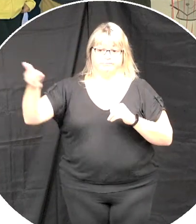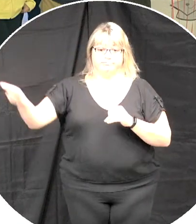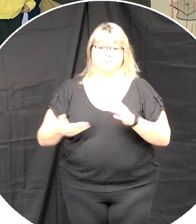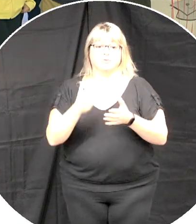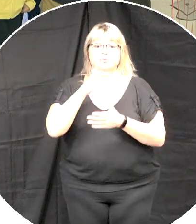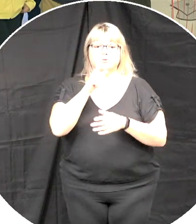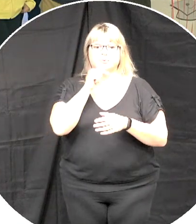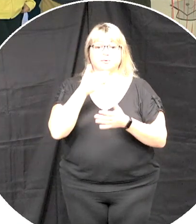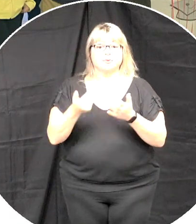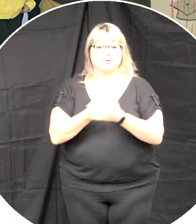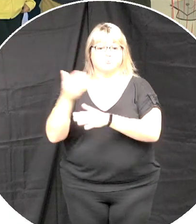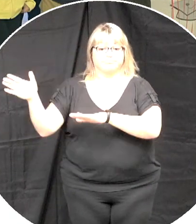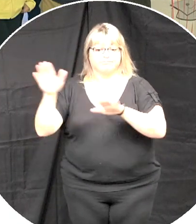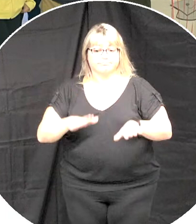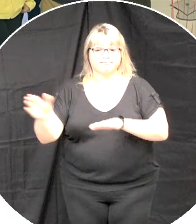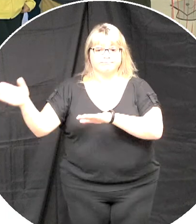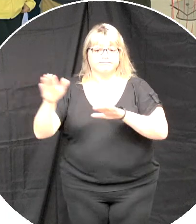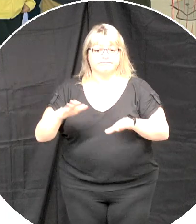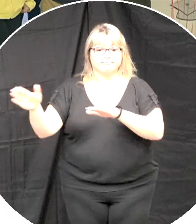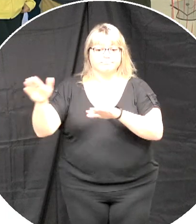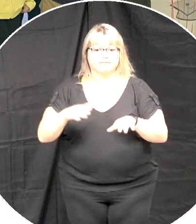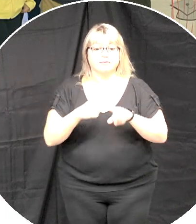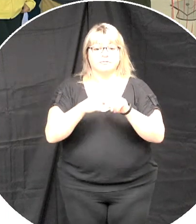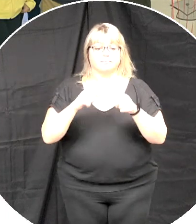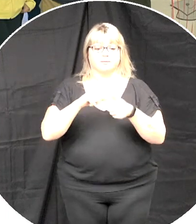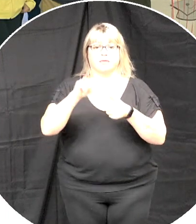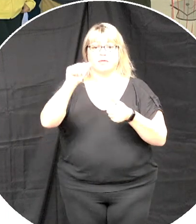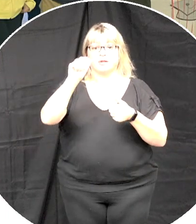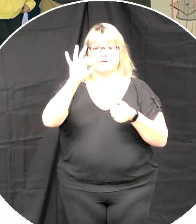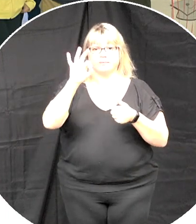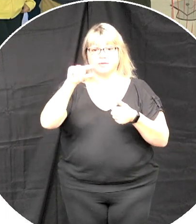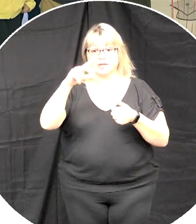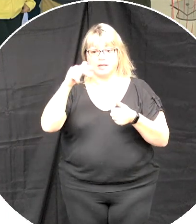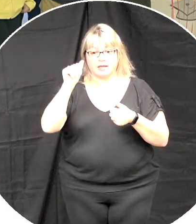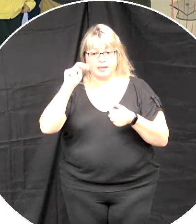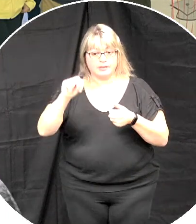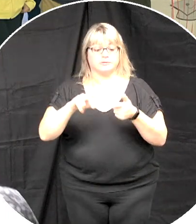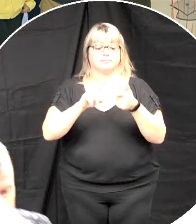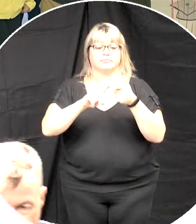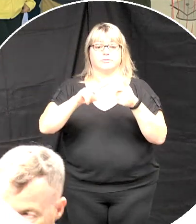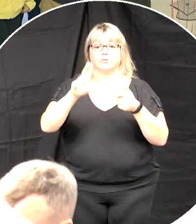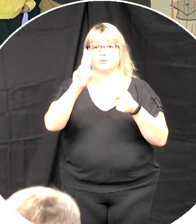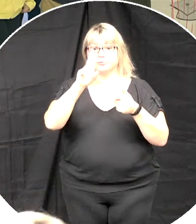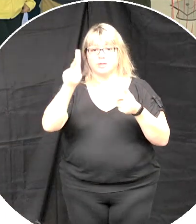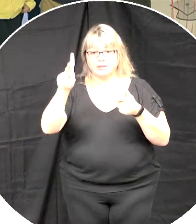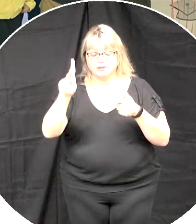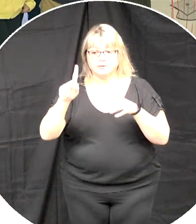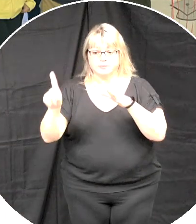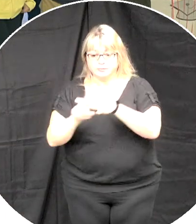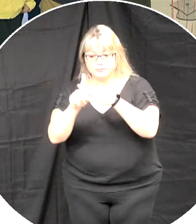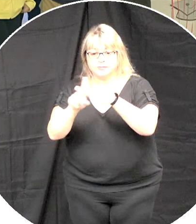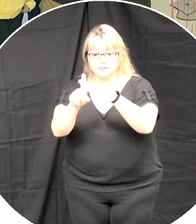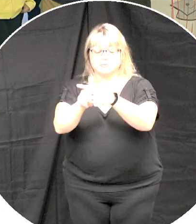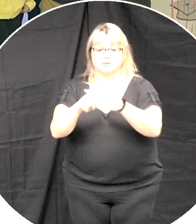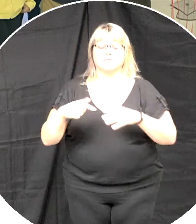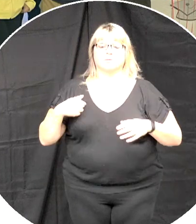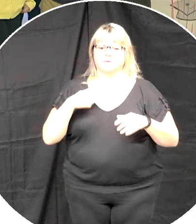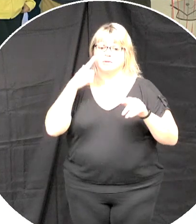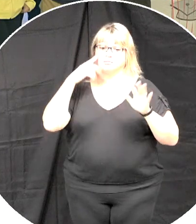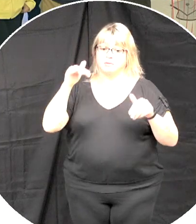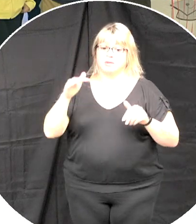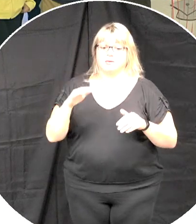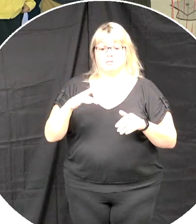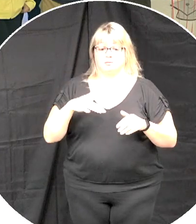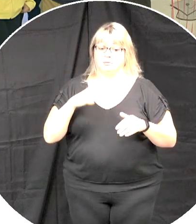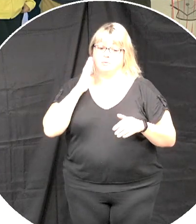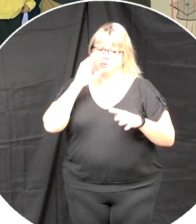province, supporting students arriving from Afghanistan and Ukraine. It is expecting we will receive anywhere from